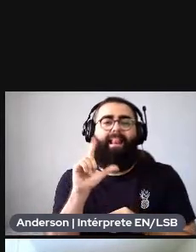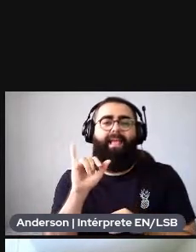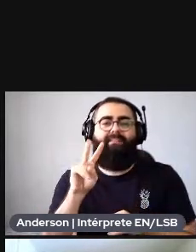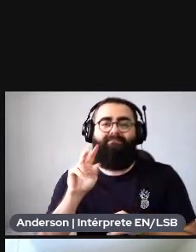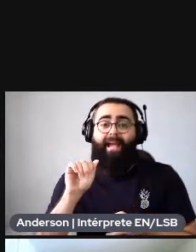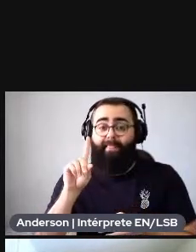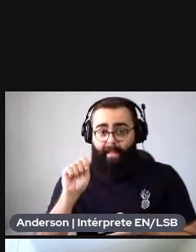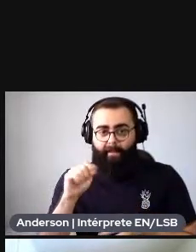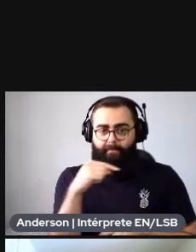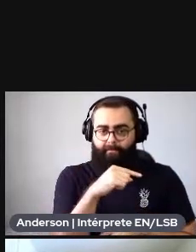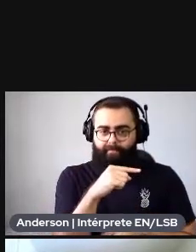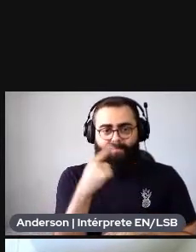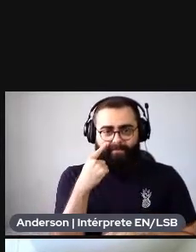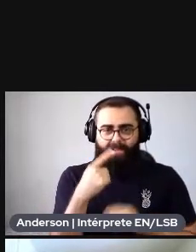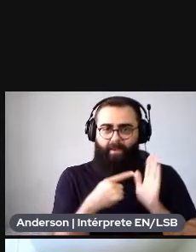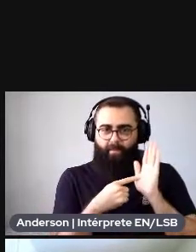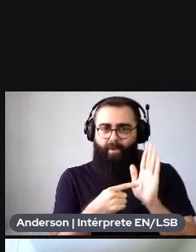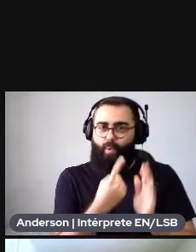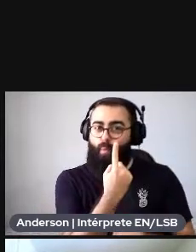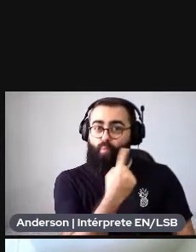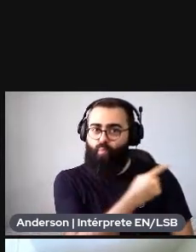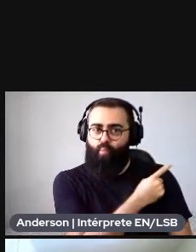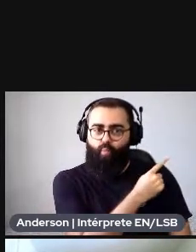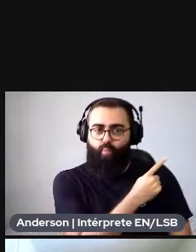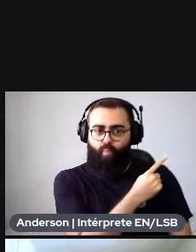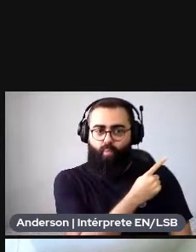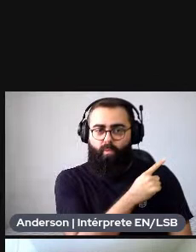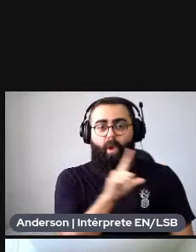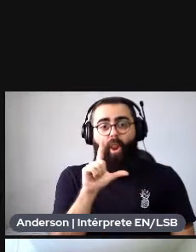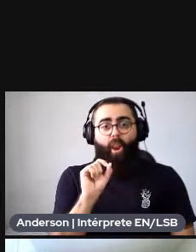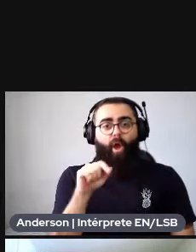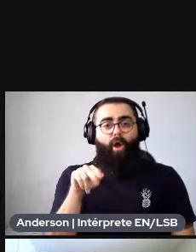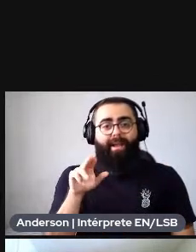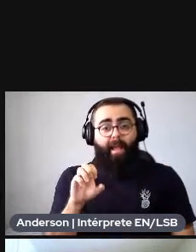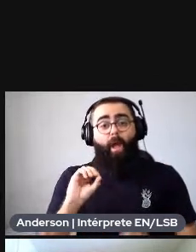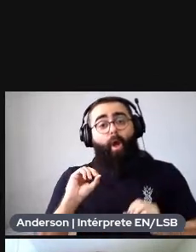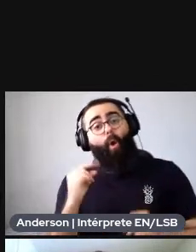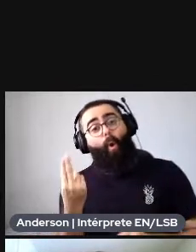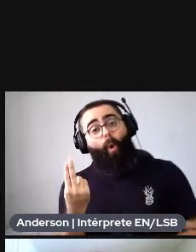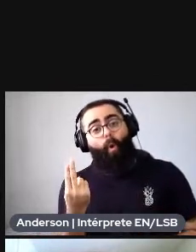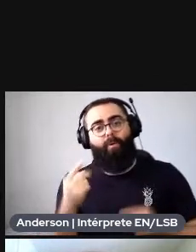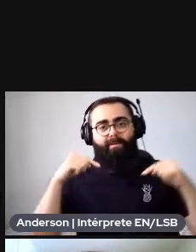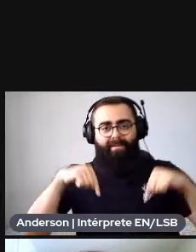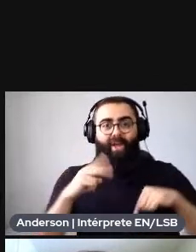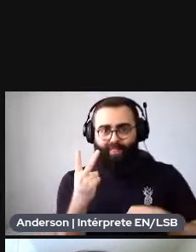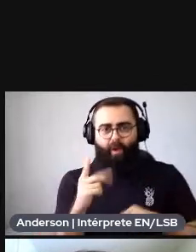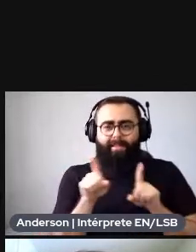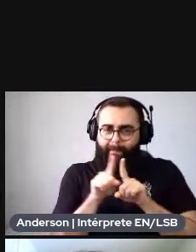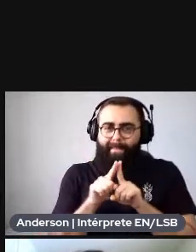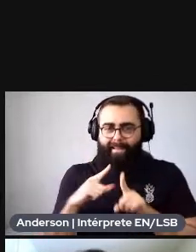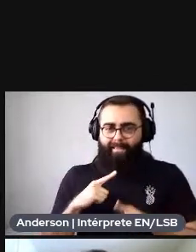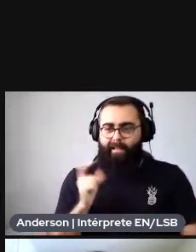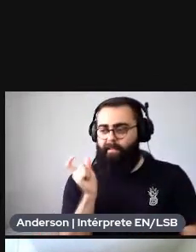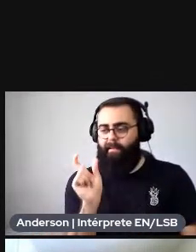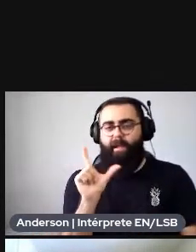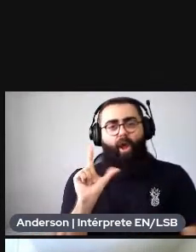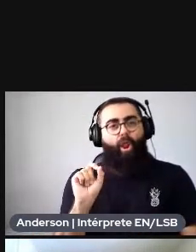as in one, or reverse pseudoclefts as in two. The focus may be on a concrete